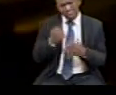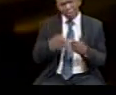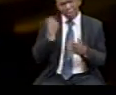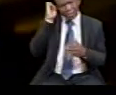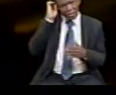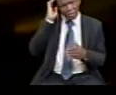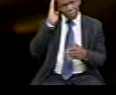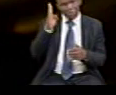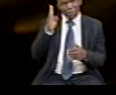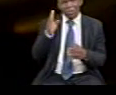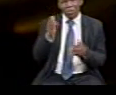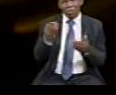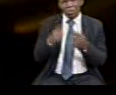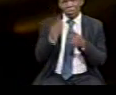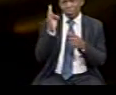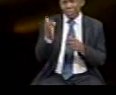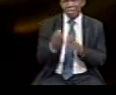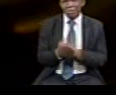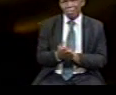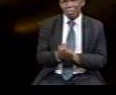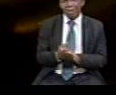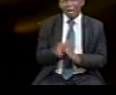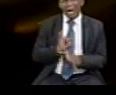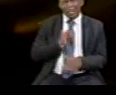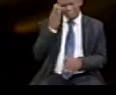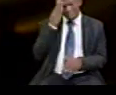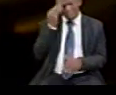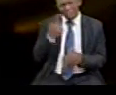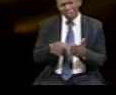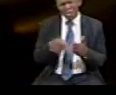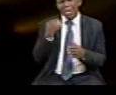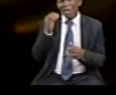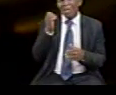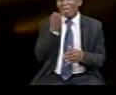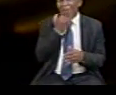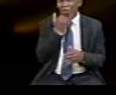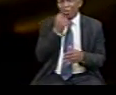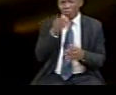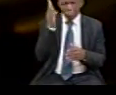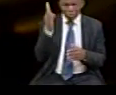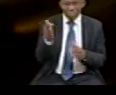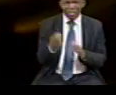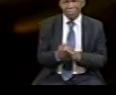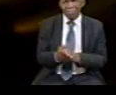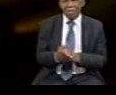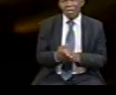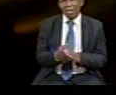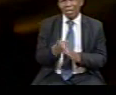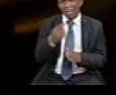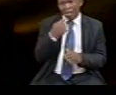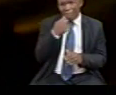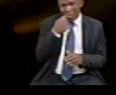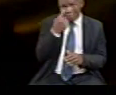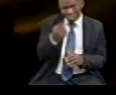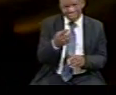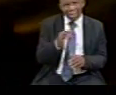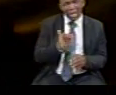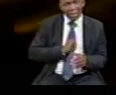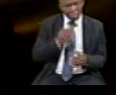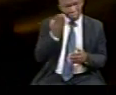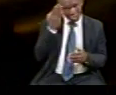what I want to tell you? I said, I know what you want to tell me. He said, what do you want to tell me? What do I want to tell you? I said, you are going to tell me